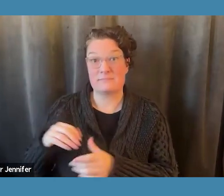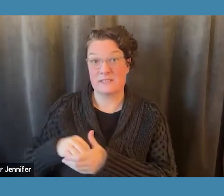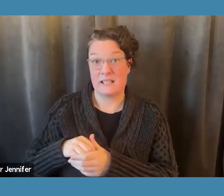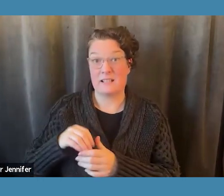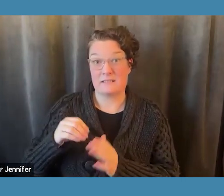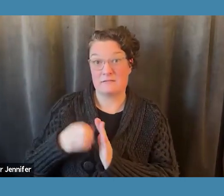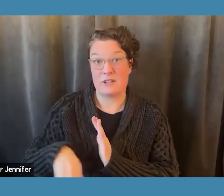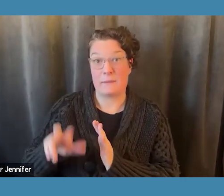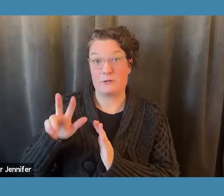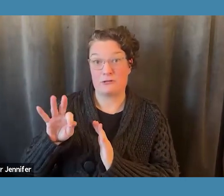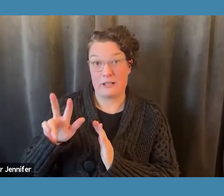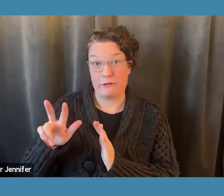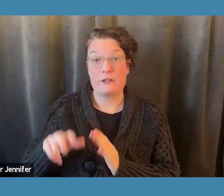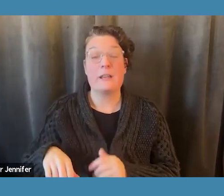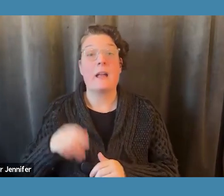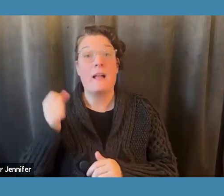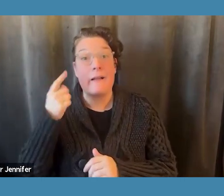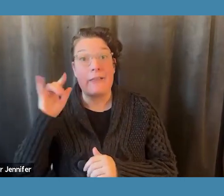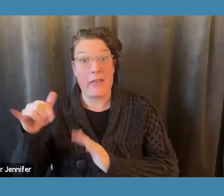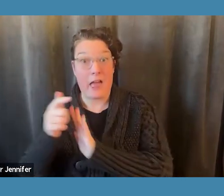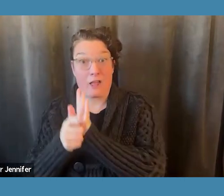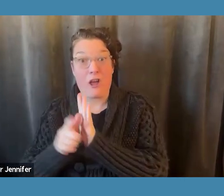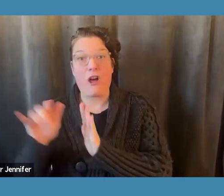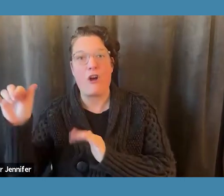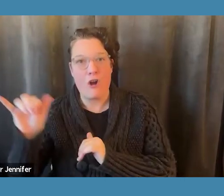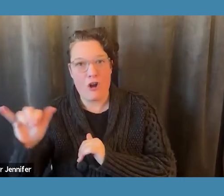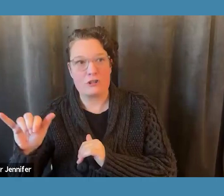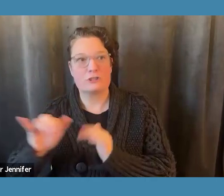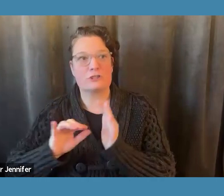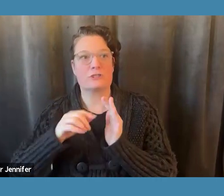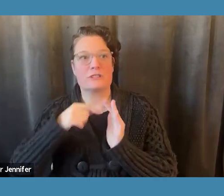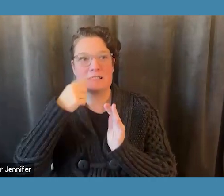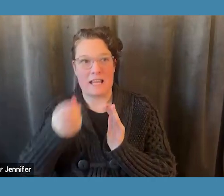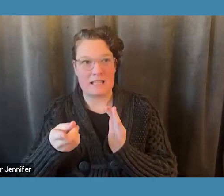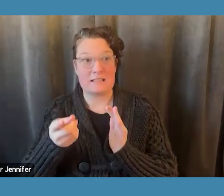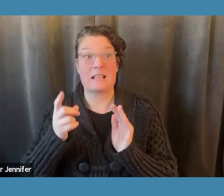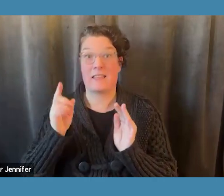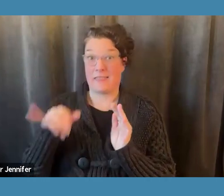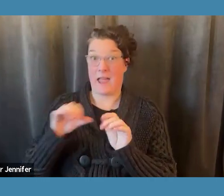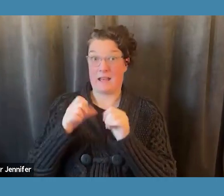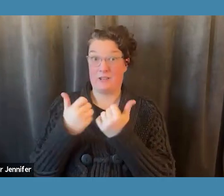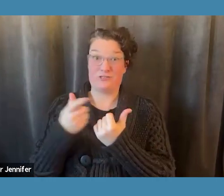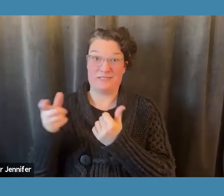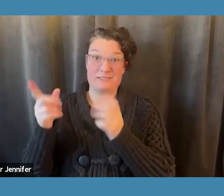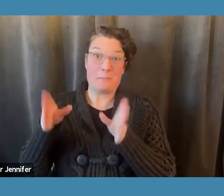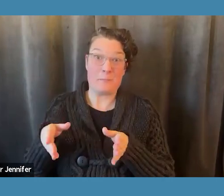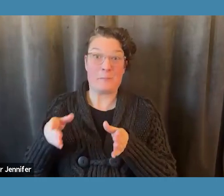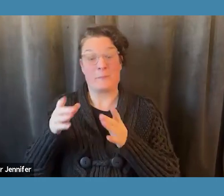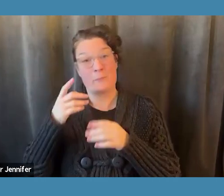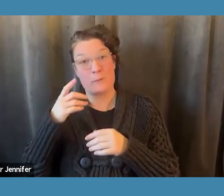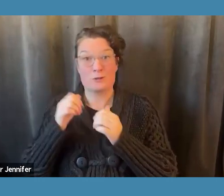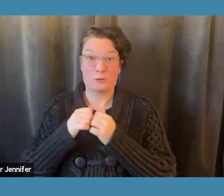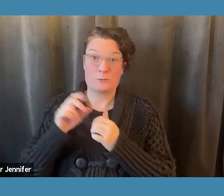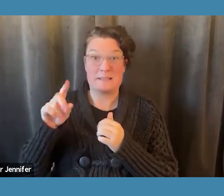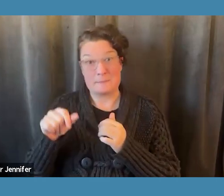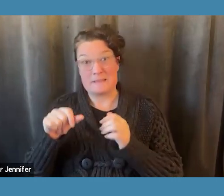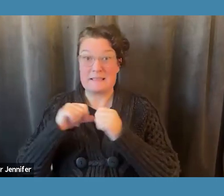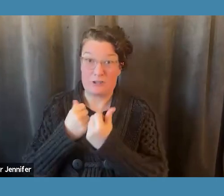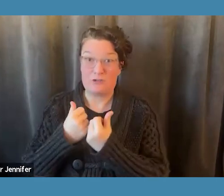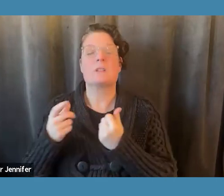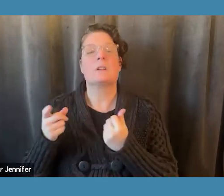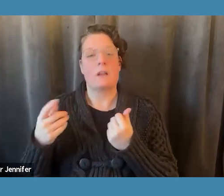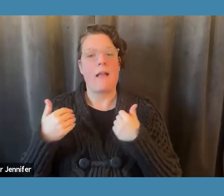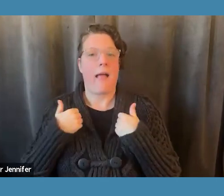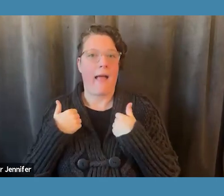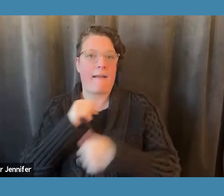And that statute, though, also gives the agency for persons with disabilities the authority to create rules to